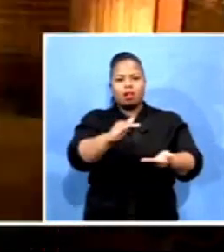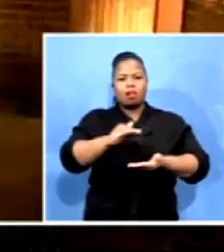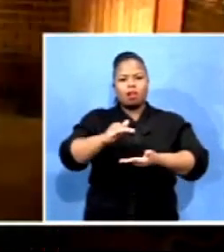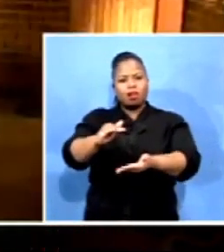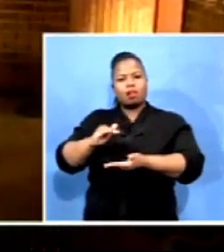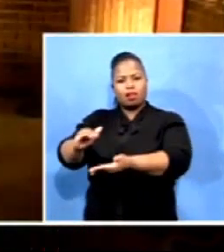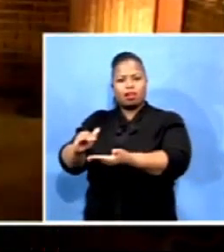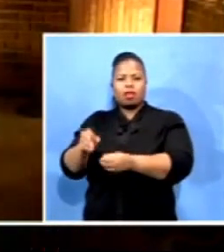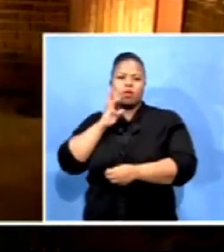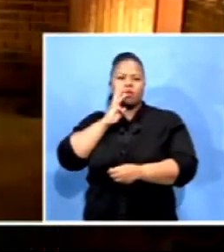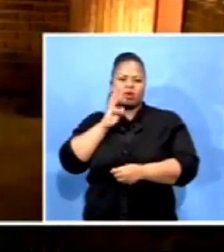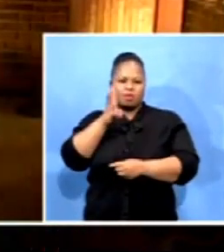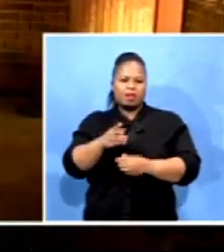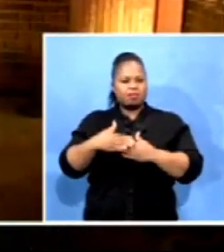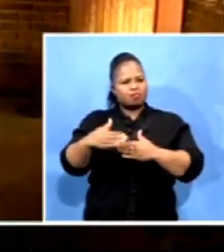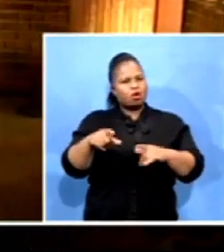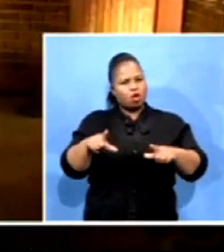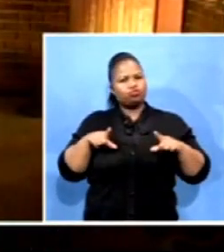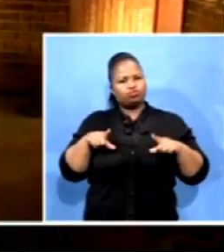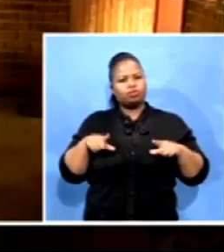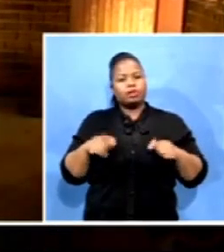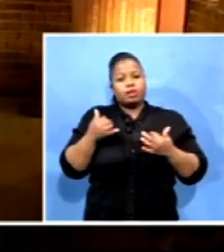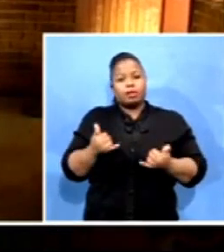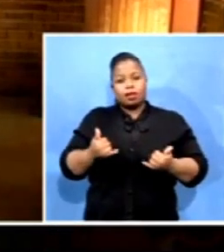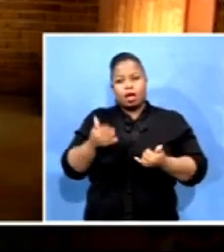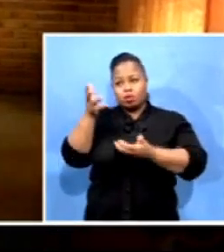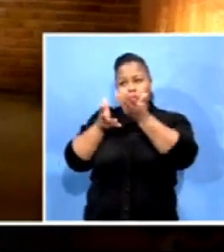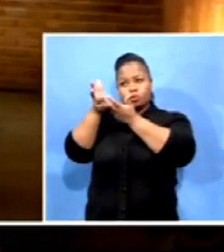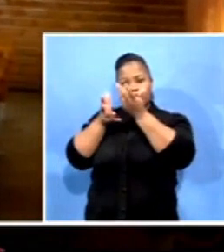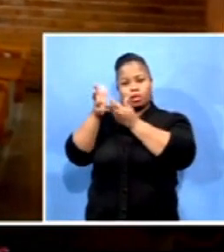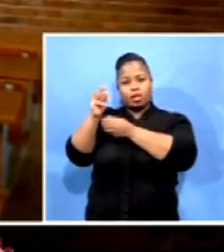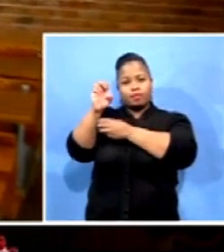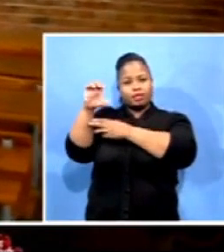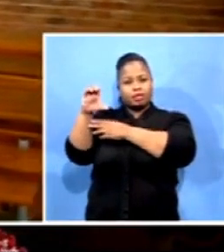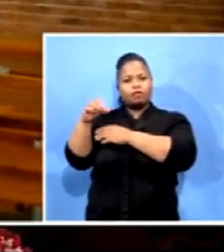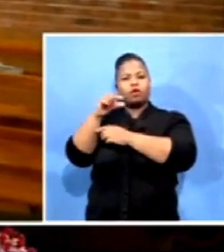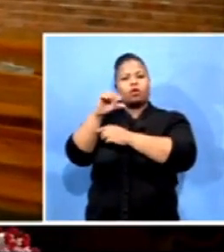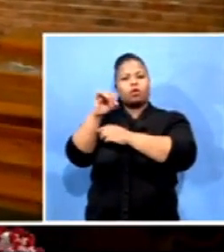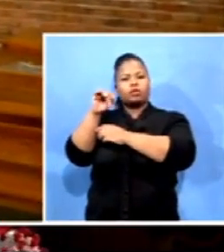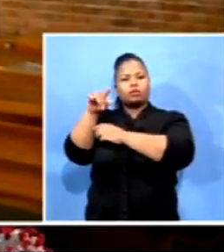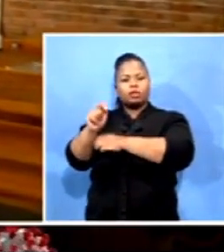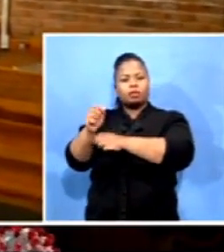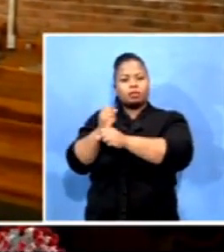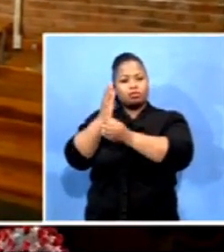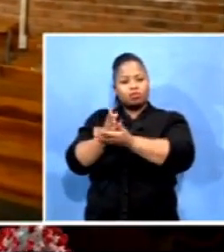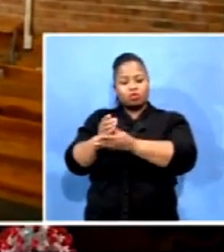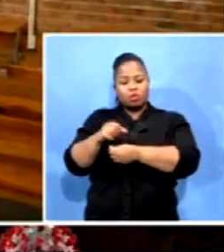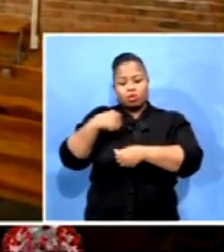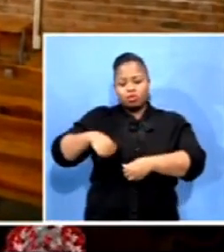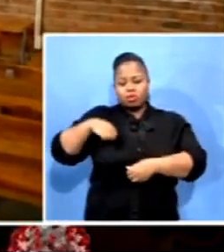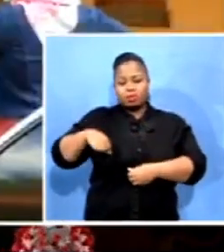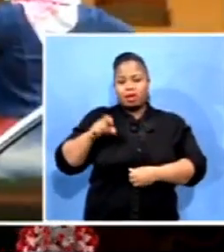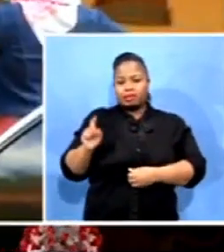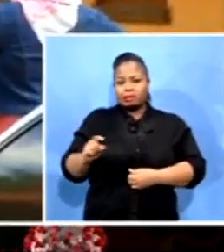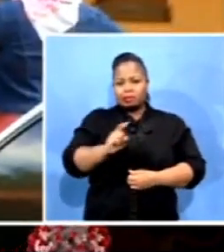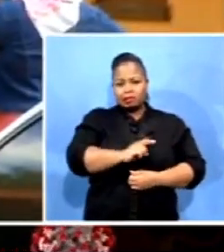MEC for KZN to ensure that all the municipalities are able to deposit water into those static water tanks on a daily basis so